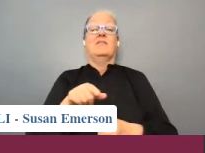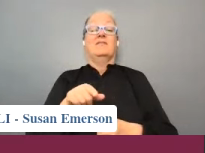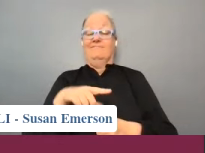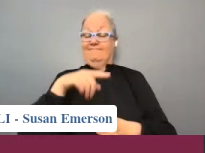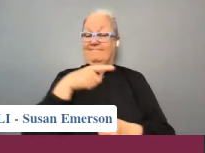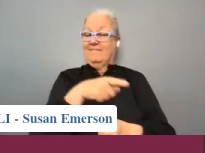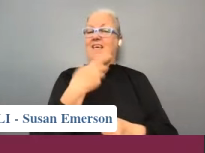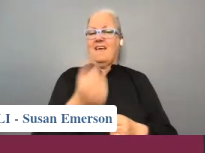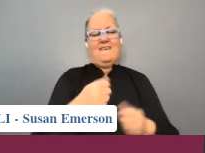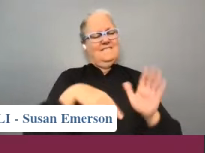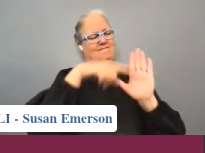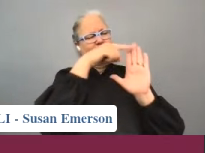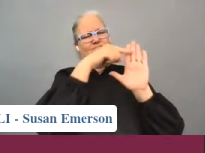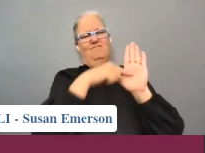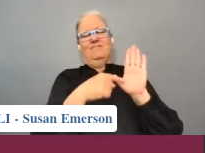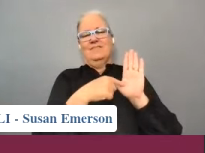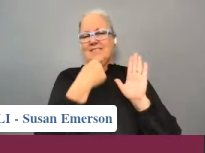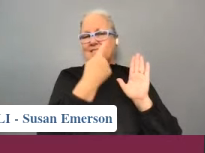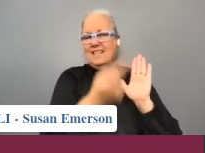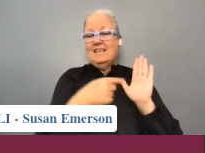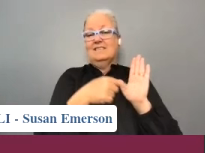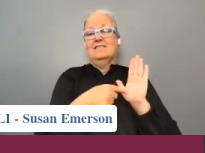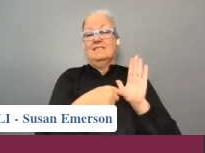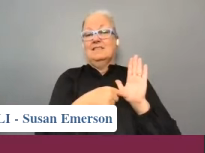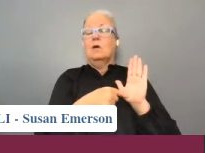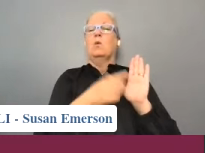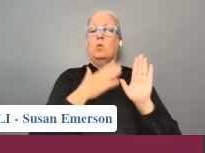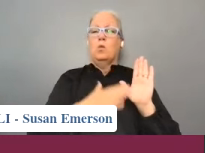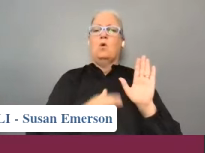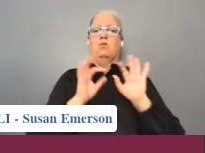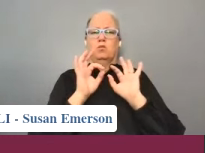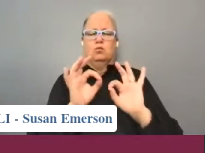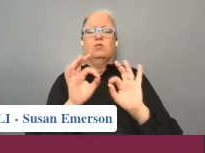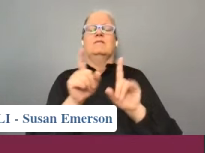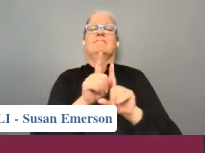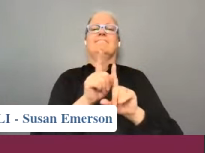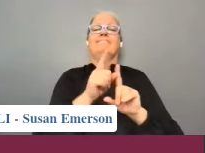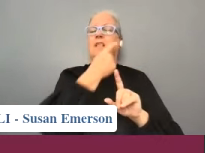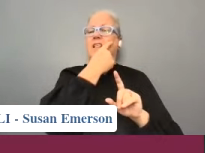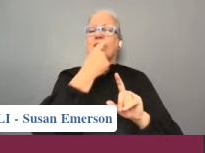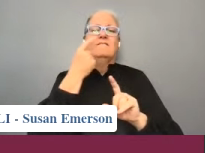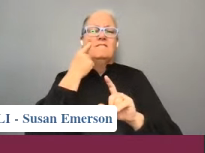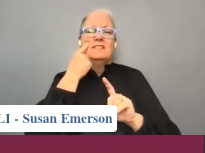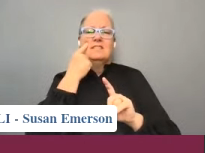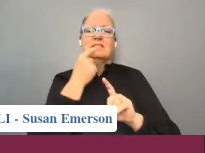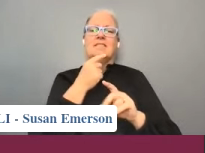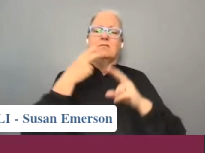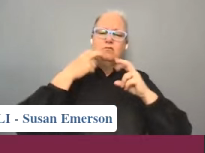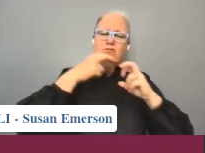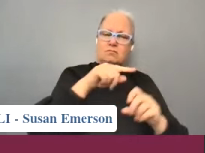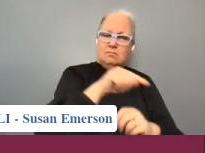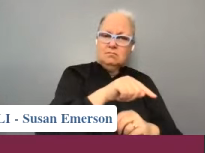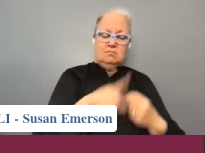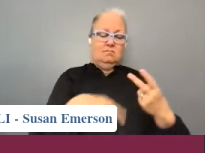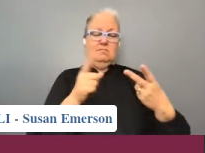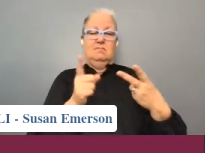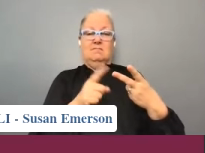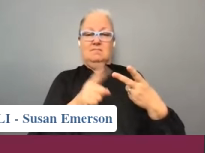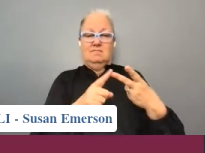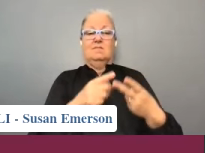were useful in the evidence base. Second, ensure the adequacy of social protection benefits